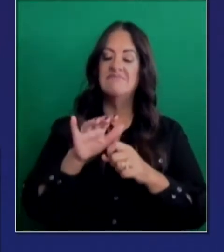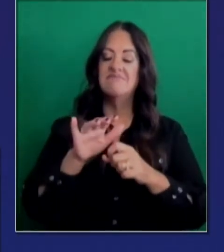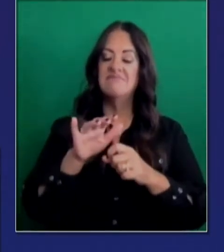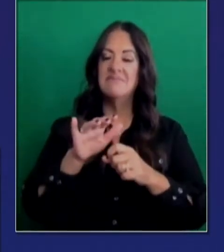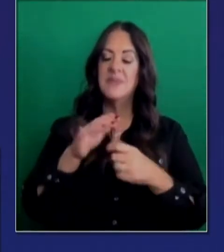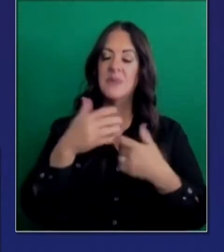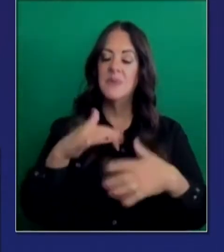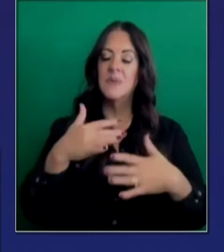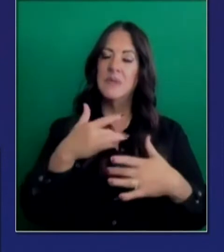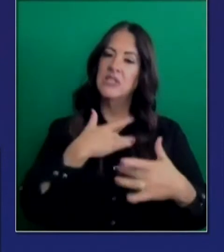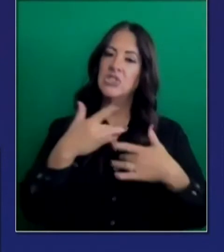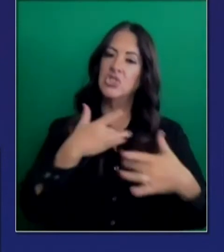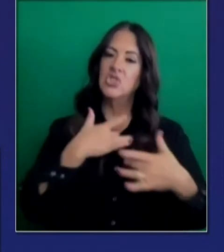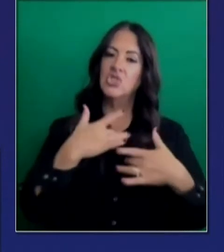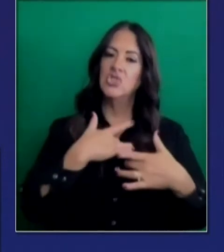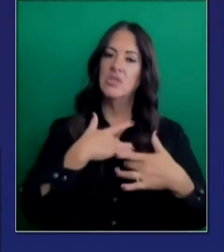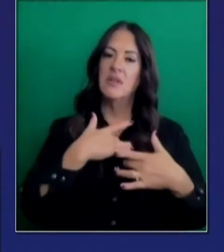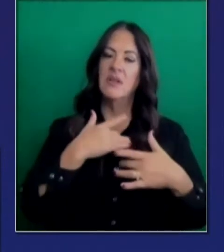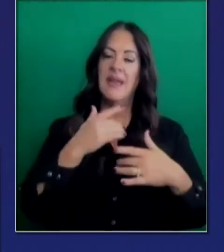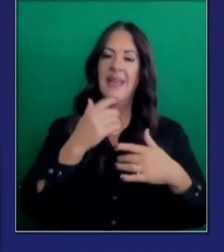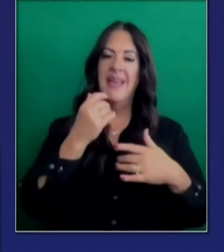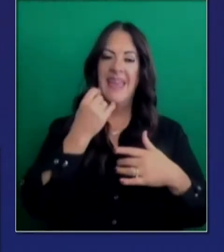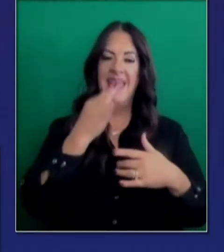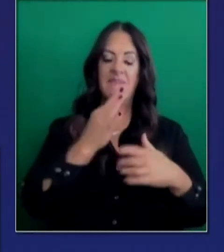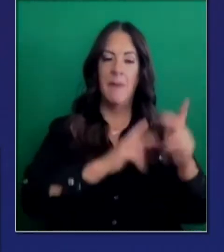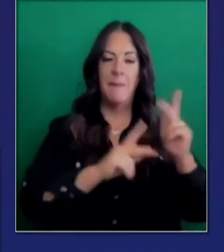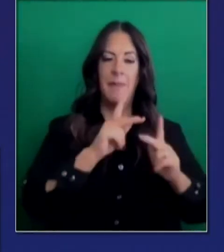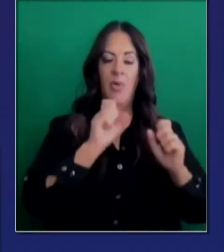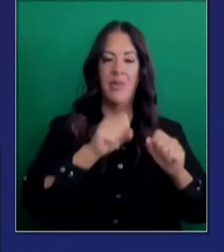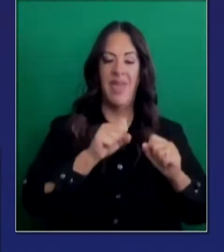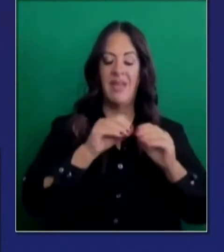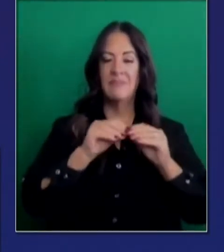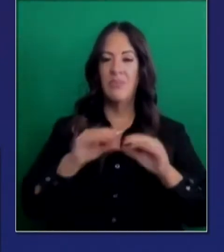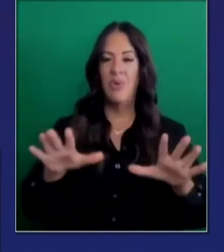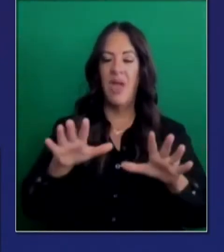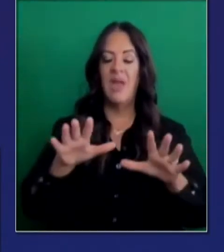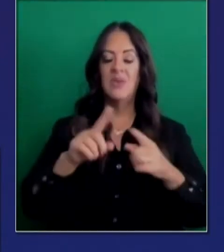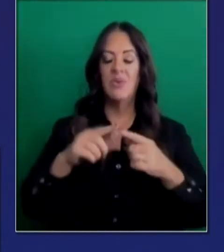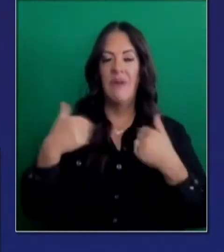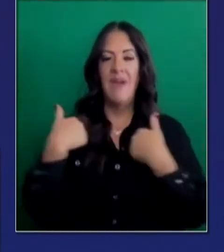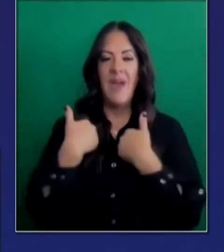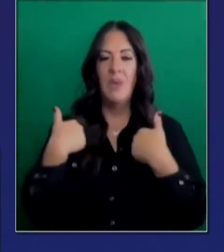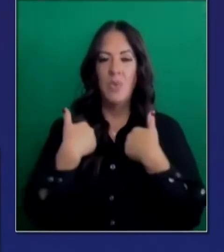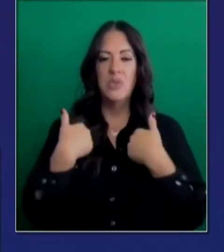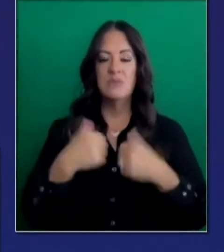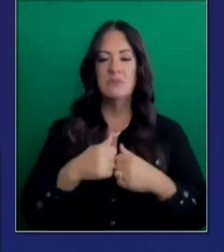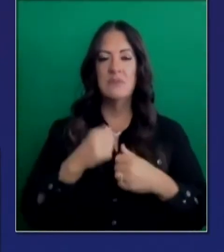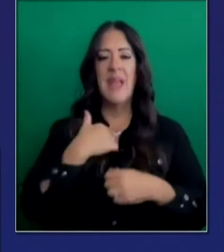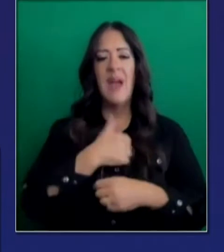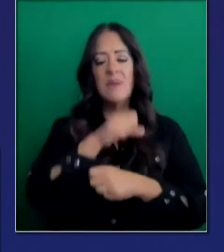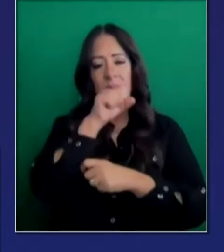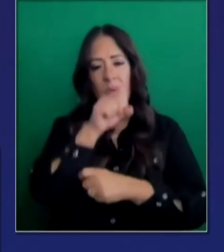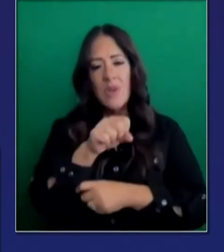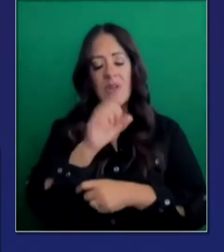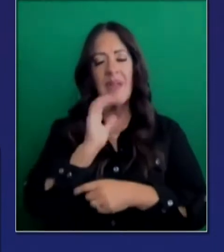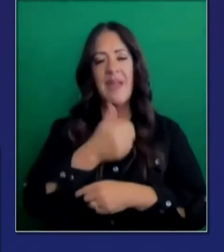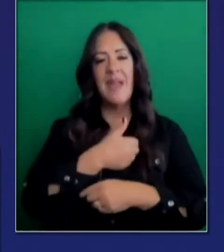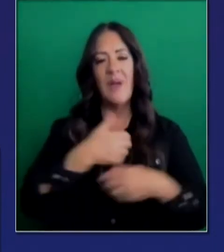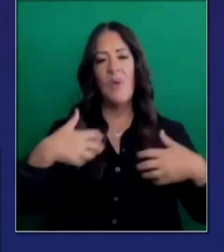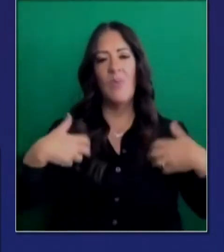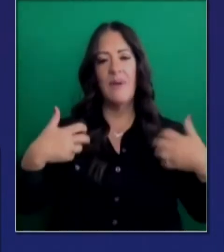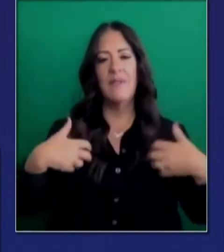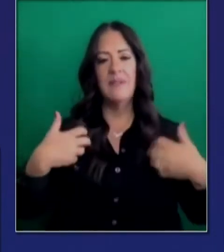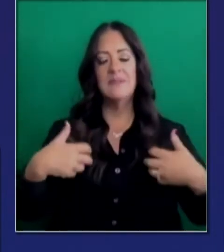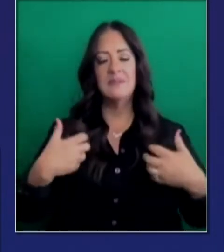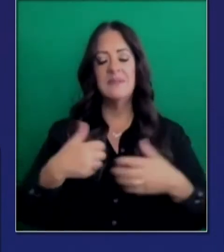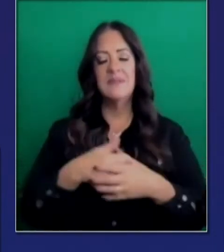concern, human to animal transmission, but our beloved gorillas, obviously, we are concerned about, and